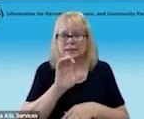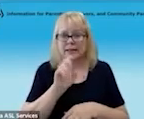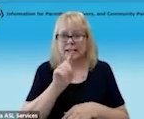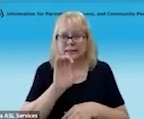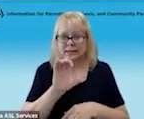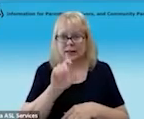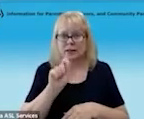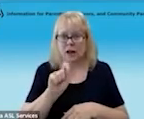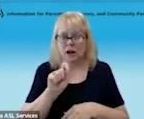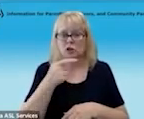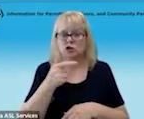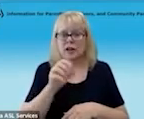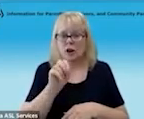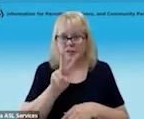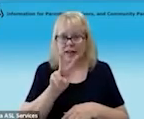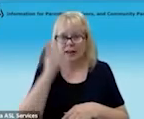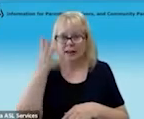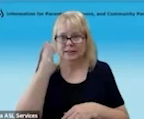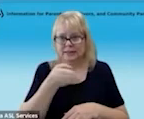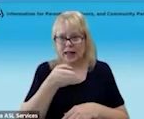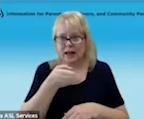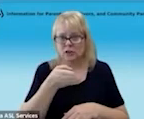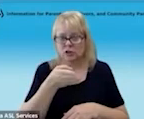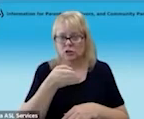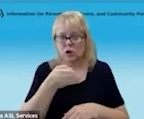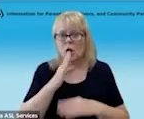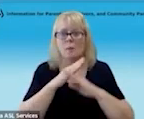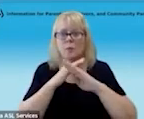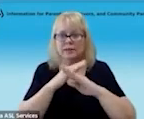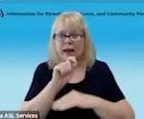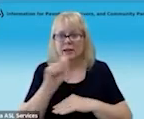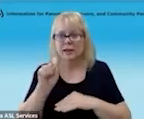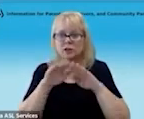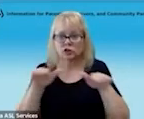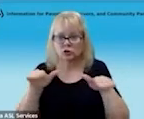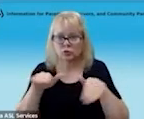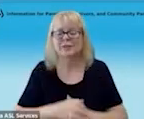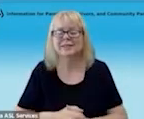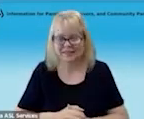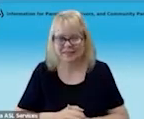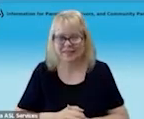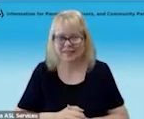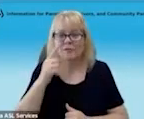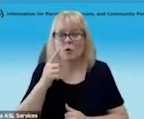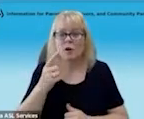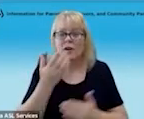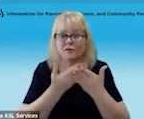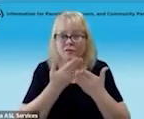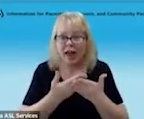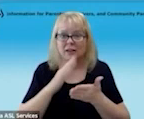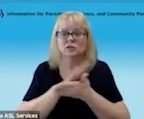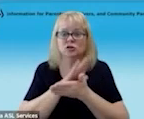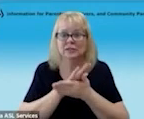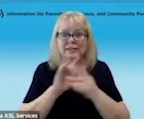www.cdc.gov/protect-children for fact sheets in 7 different languages and resources shared from today's webinar. Please check the